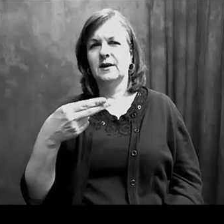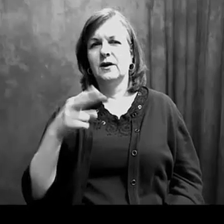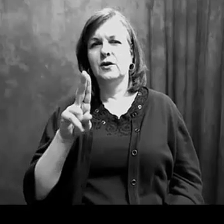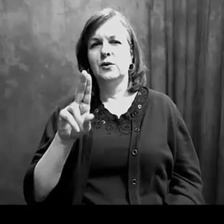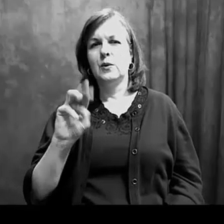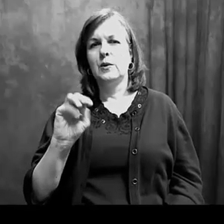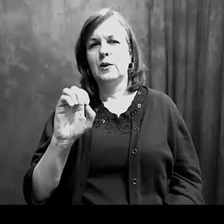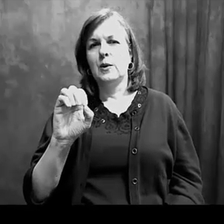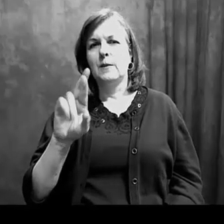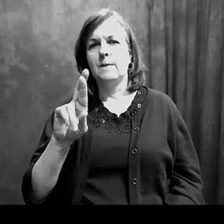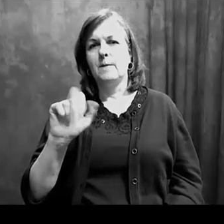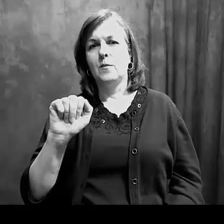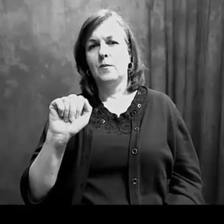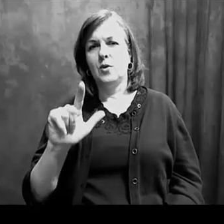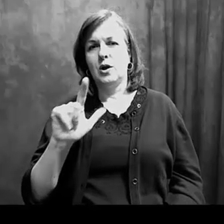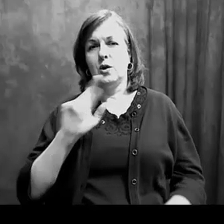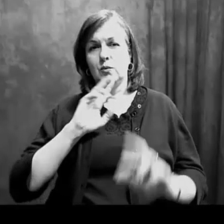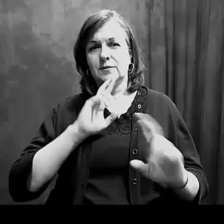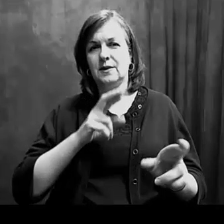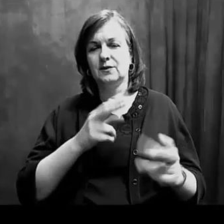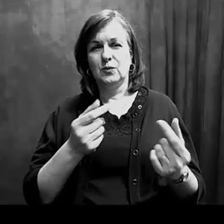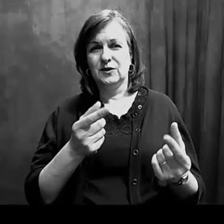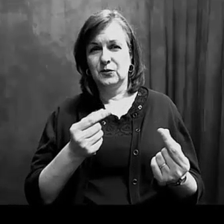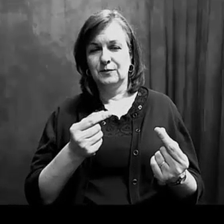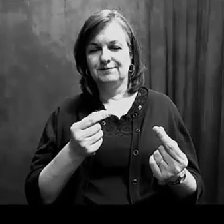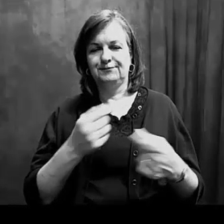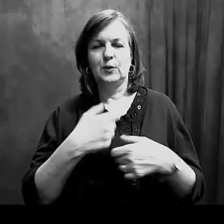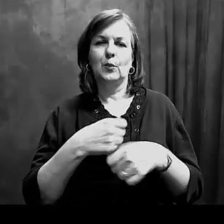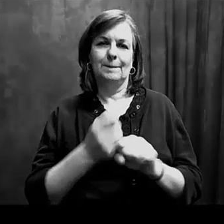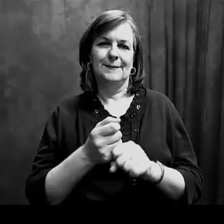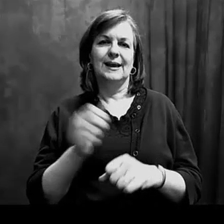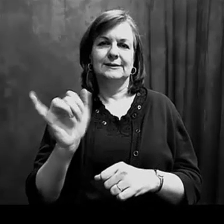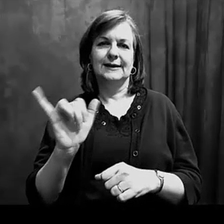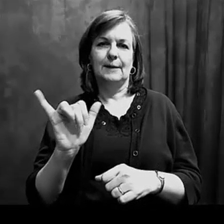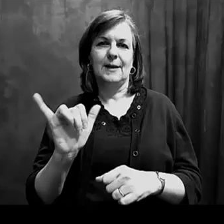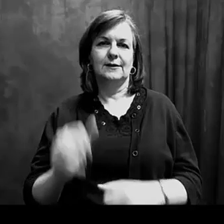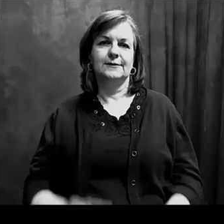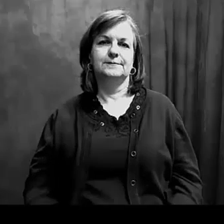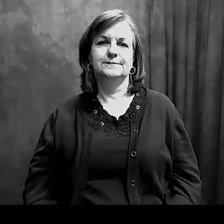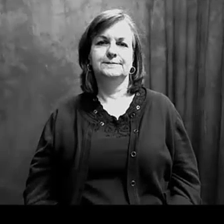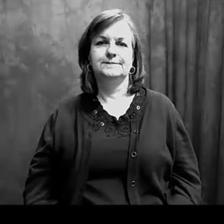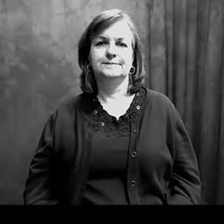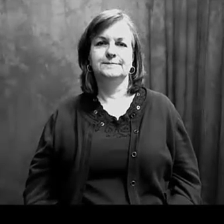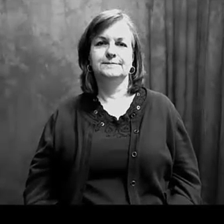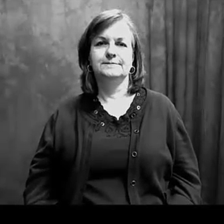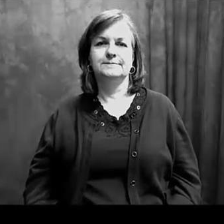This humoral response makes antibodies